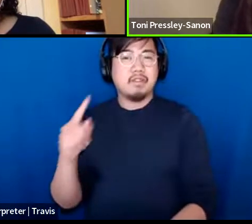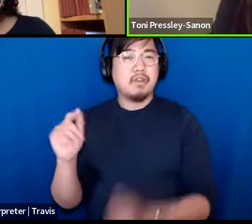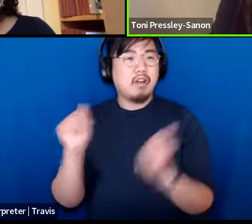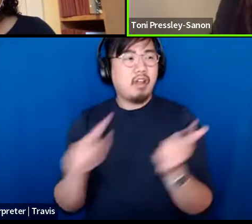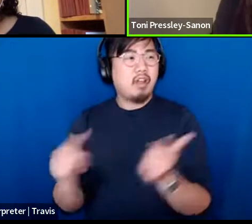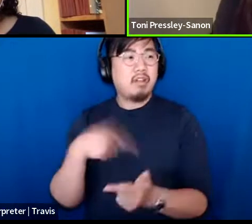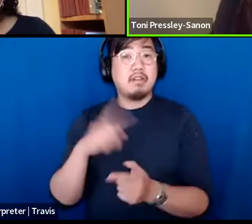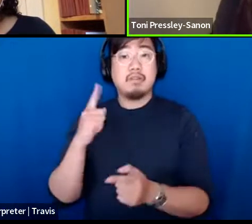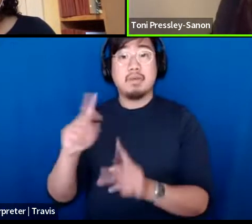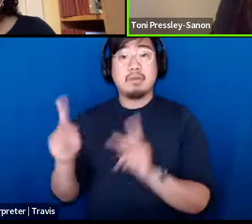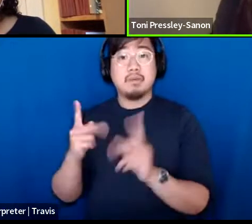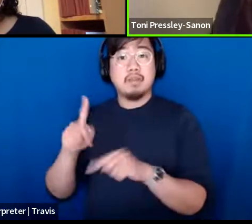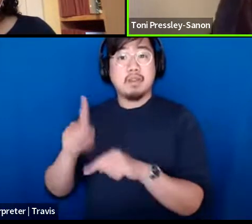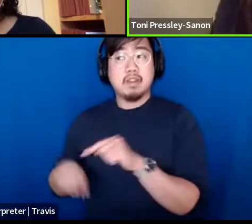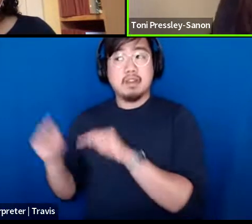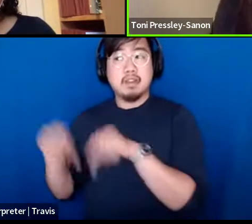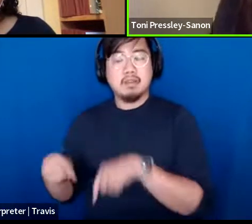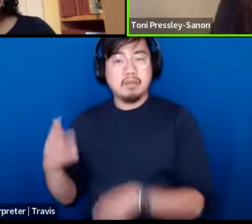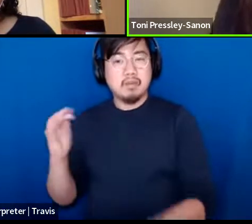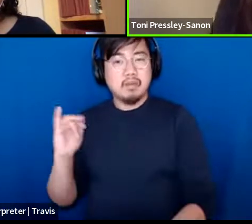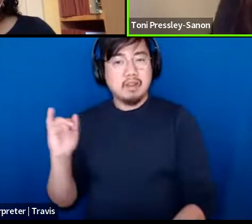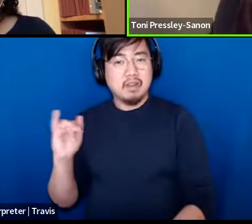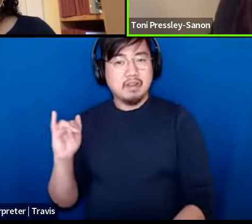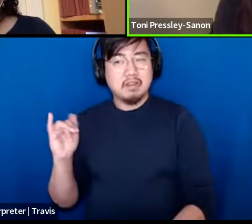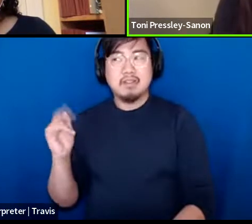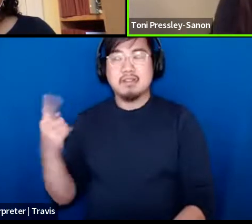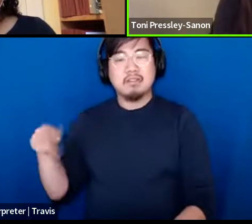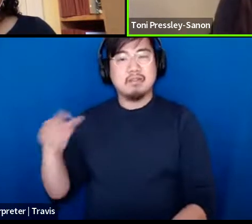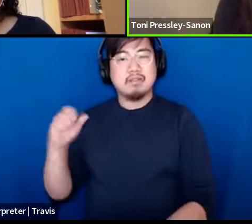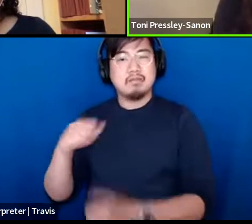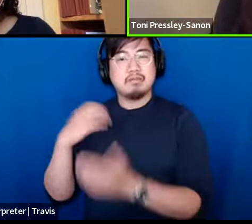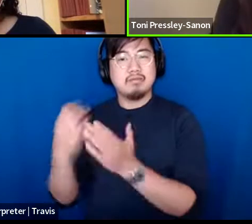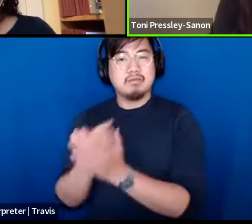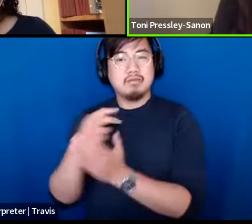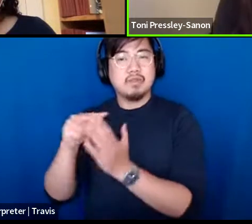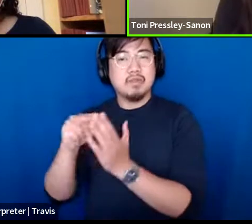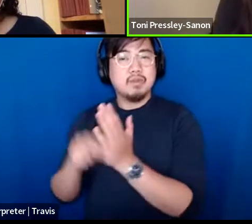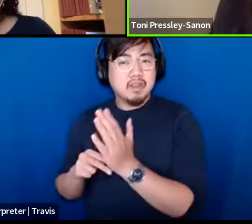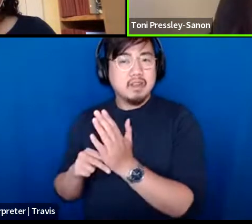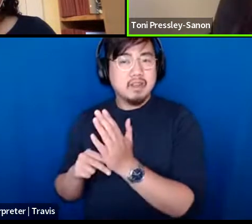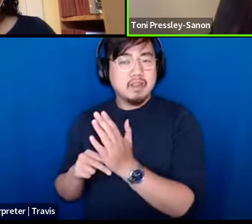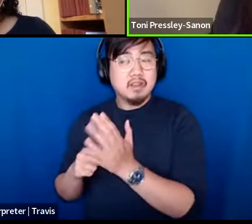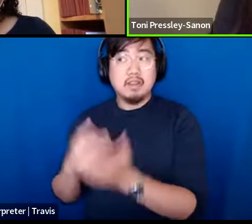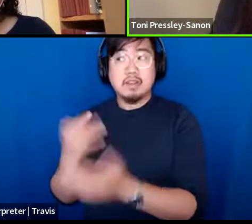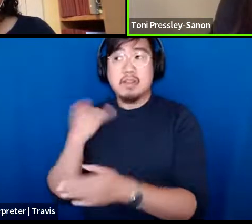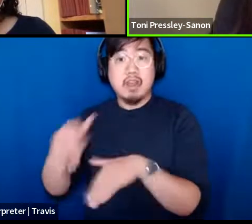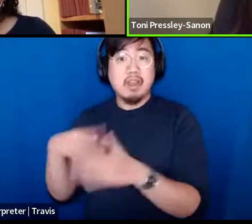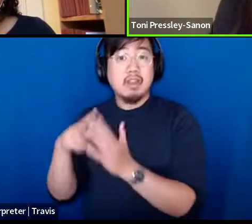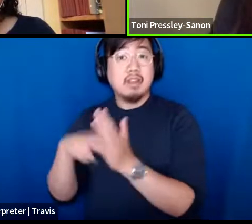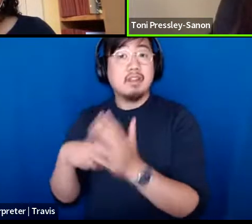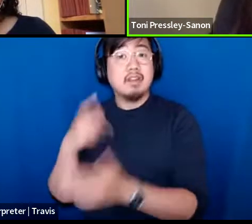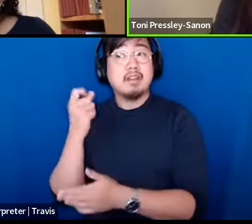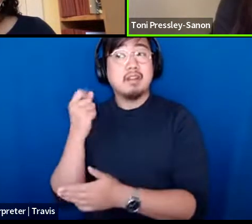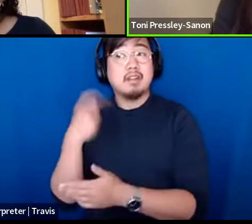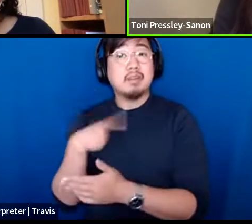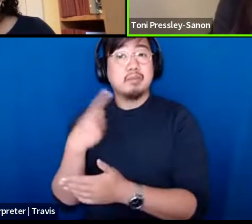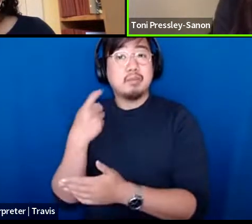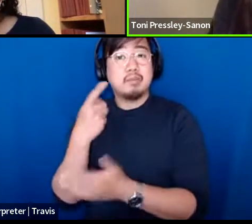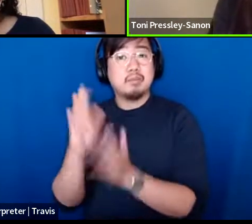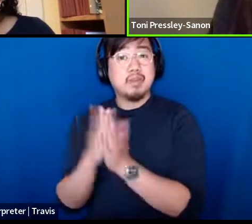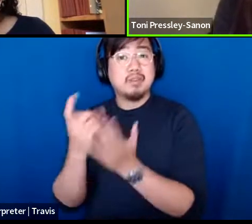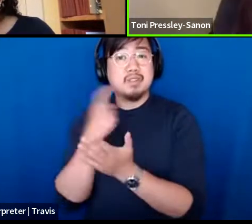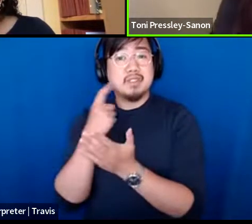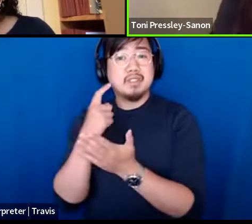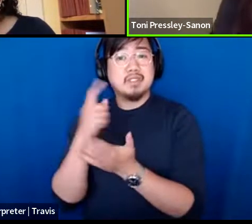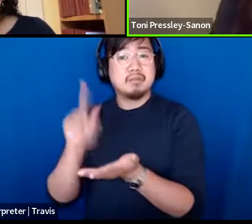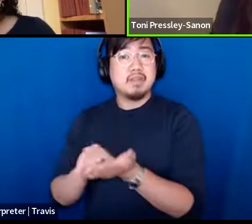can't be here, to be able to read it if not already, because it came out on the 5th, then in the near